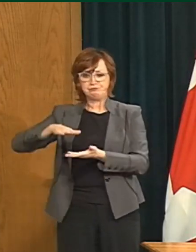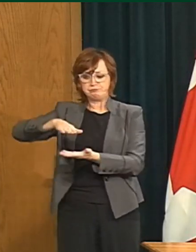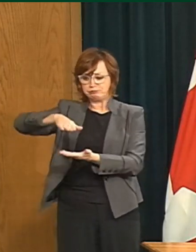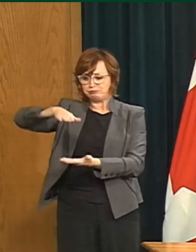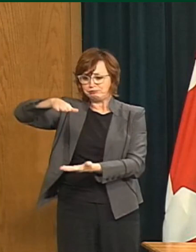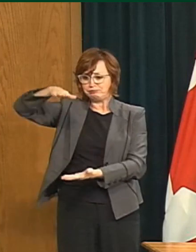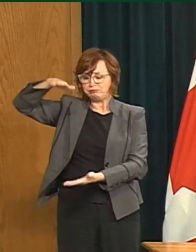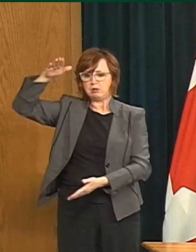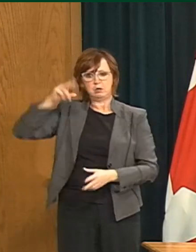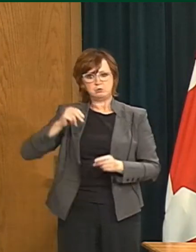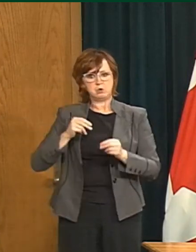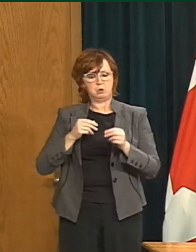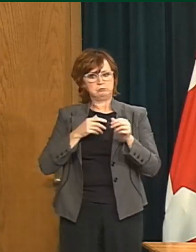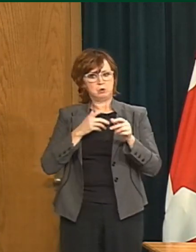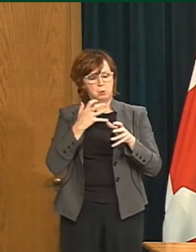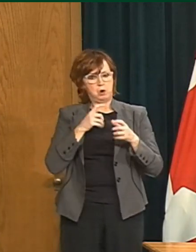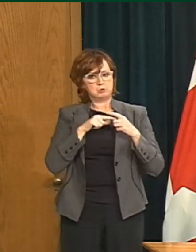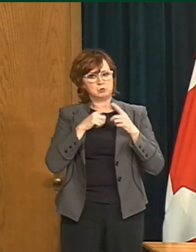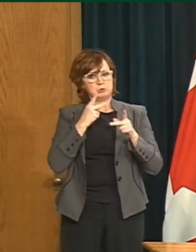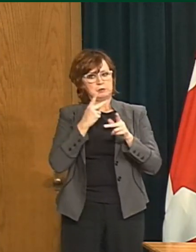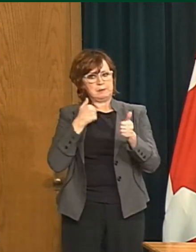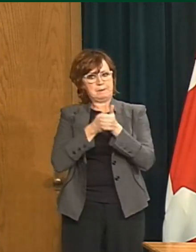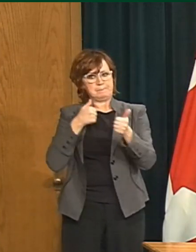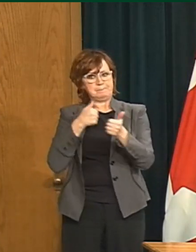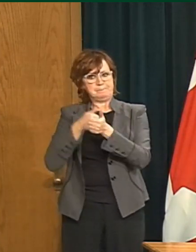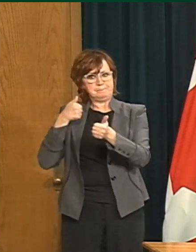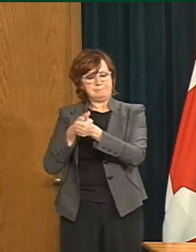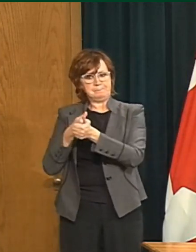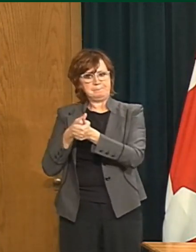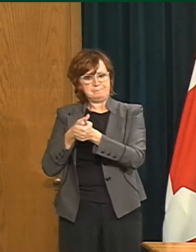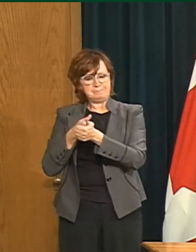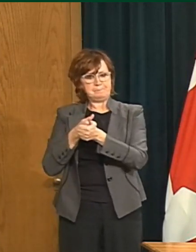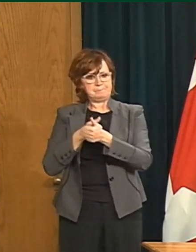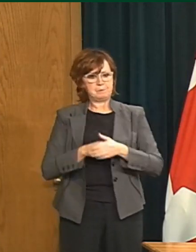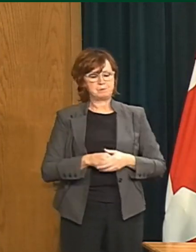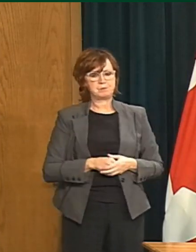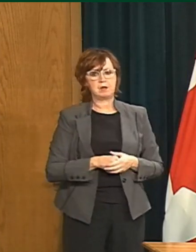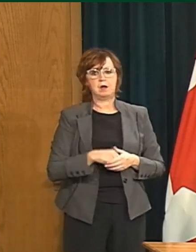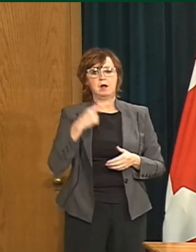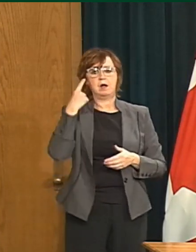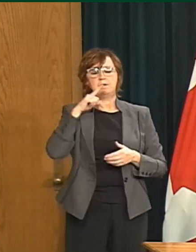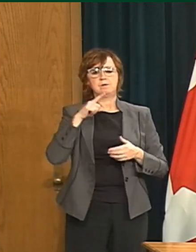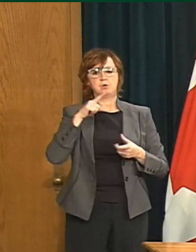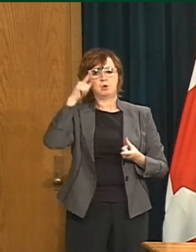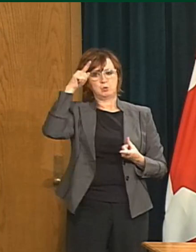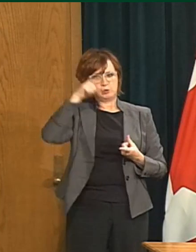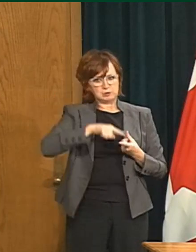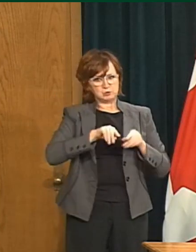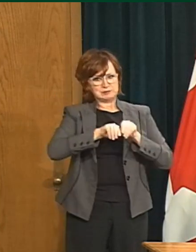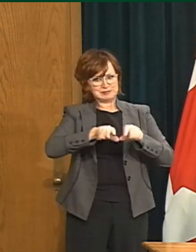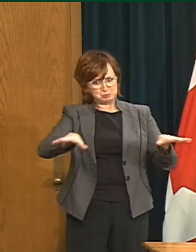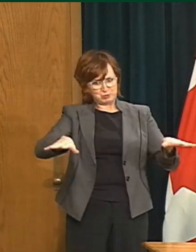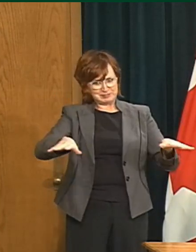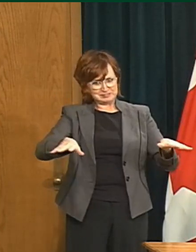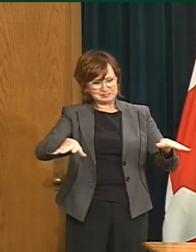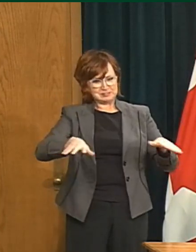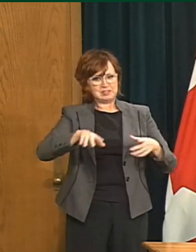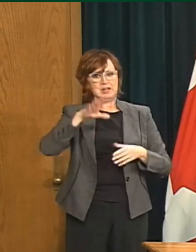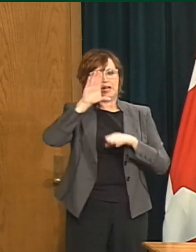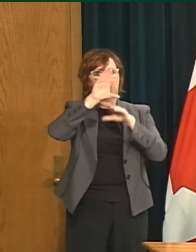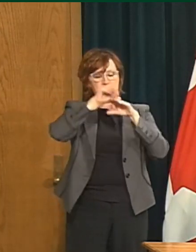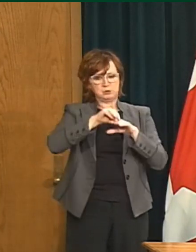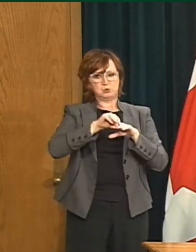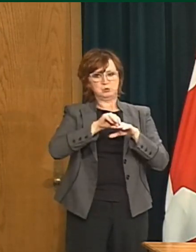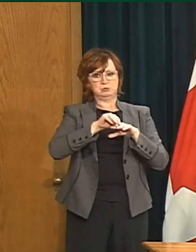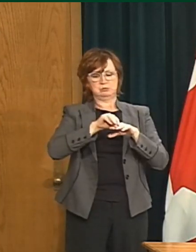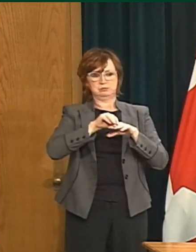the rate of a spread of COVID-19, broad-based spread, if you will, throughout communities and throughout the province. But we will need